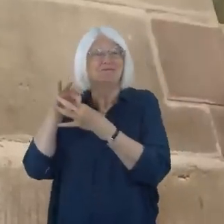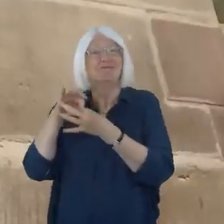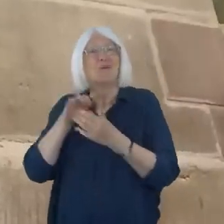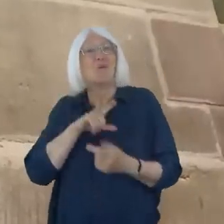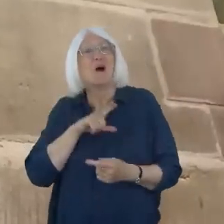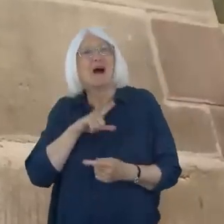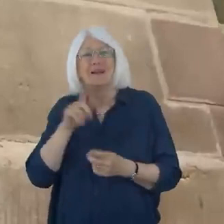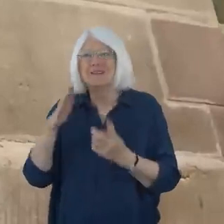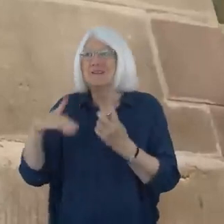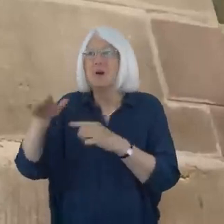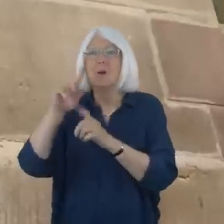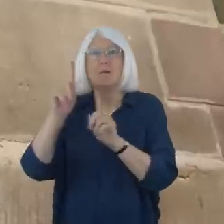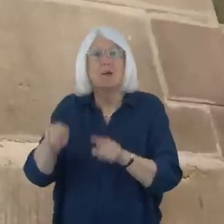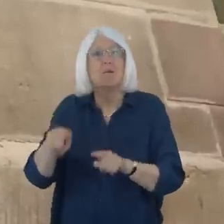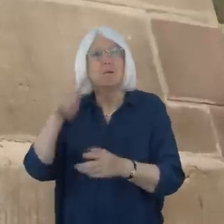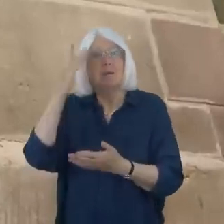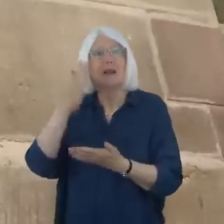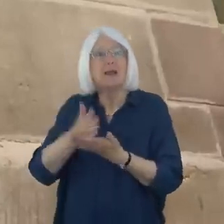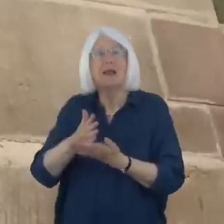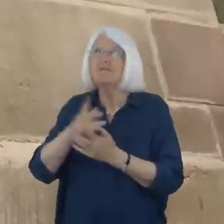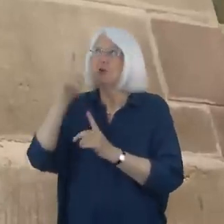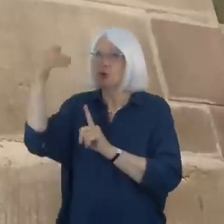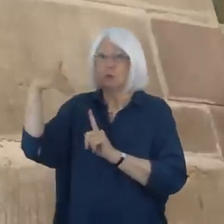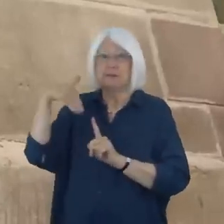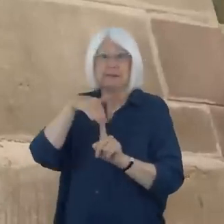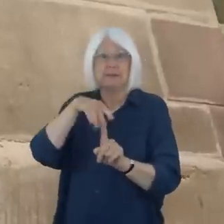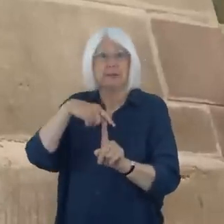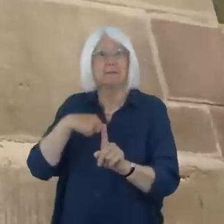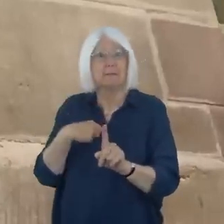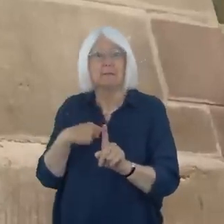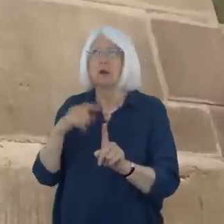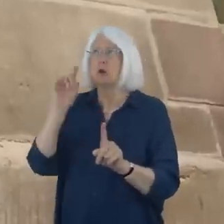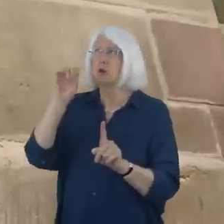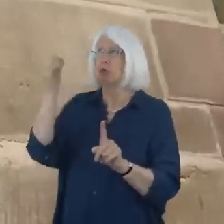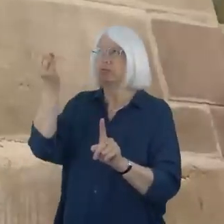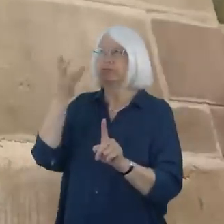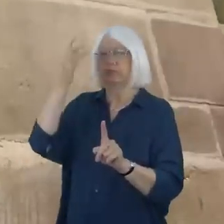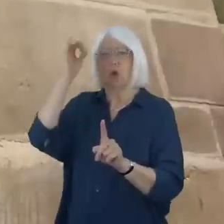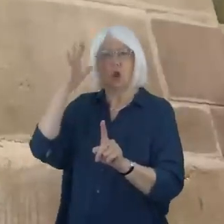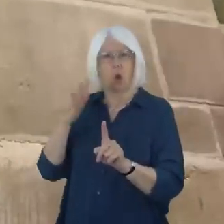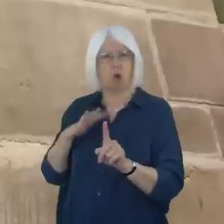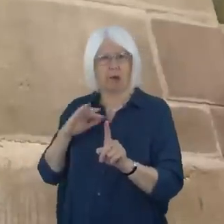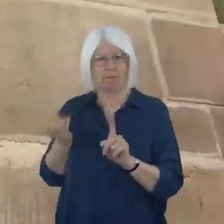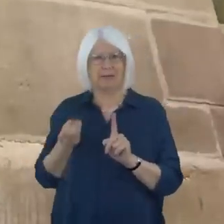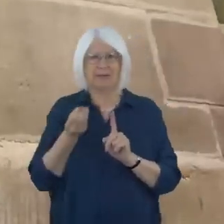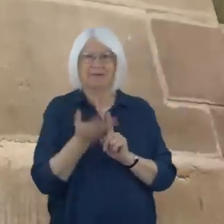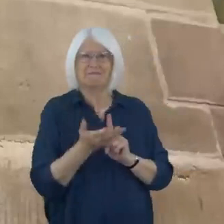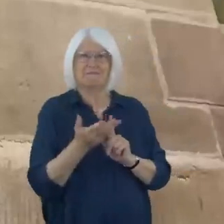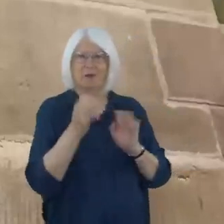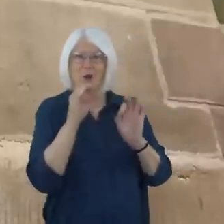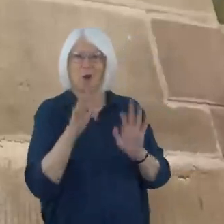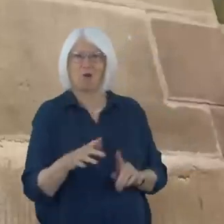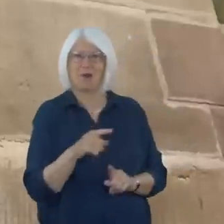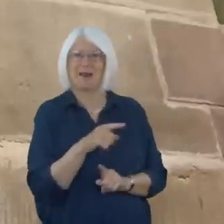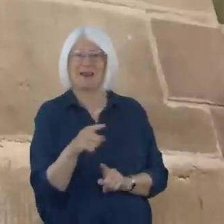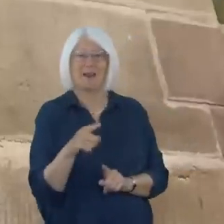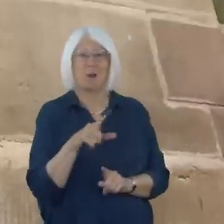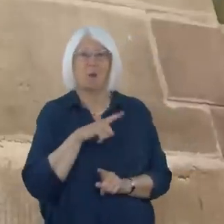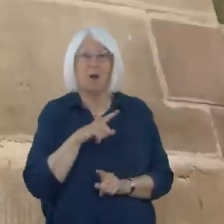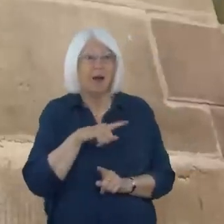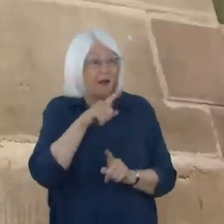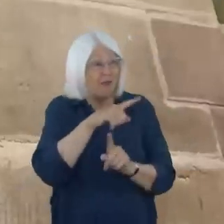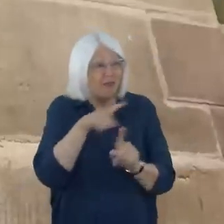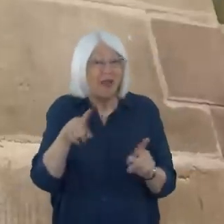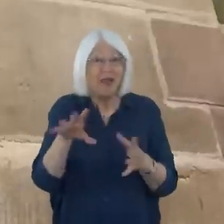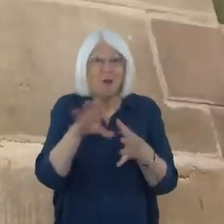so that the world may believe that you have sent me. The glory that you have given me, I have given them, so that they may